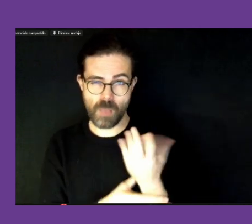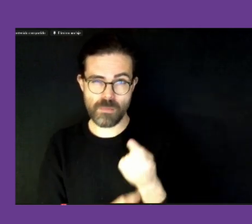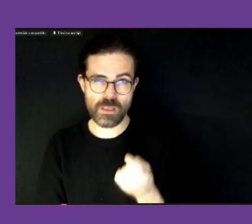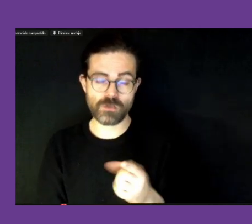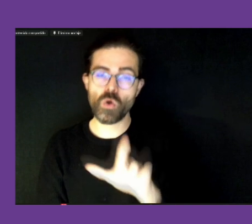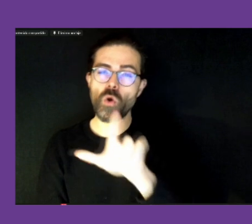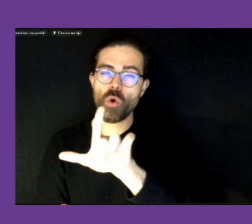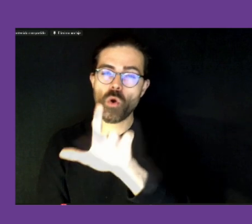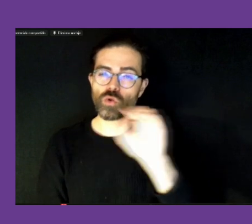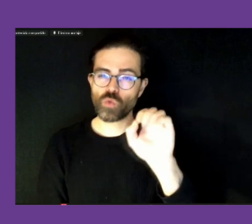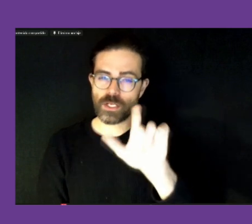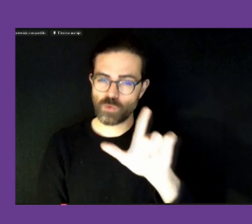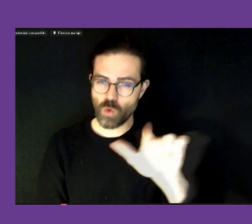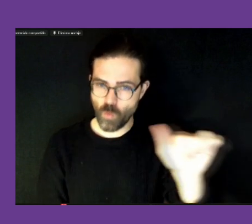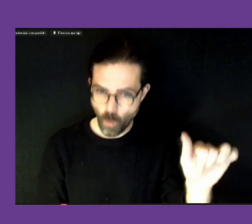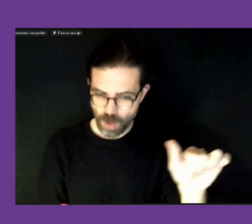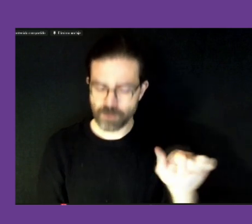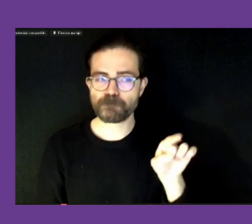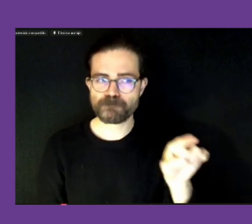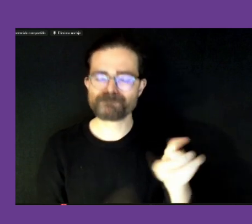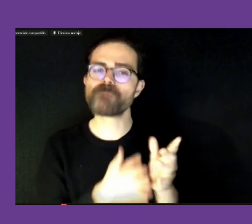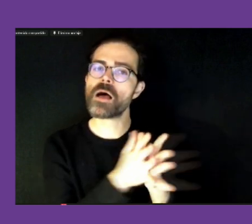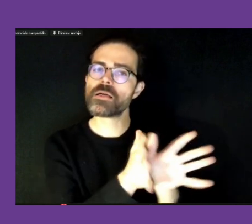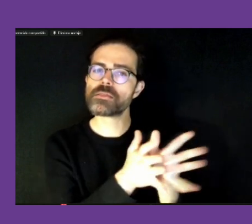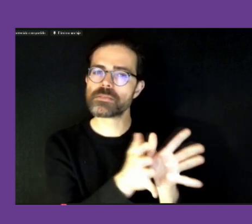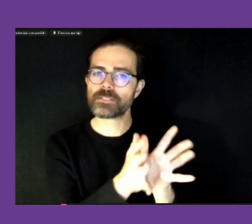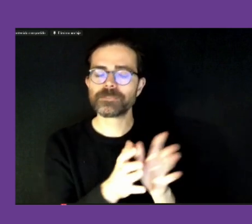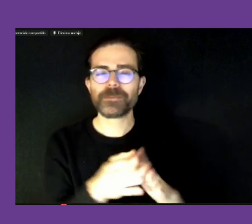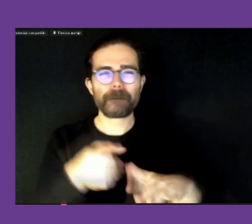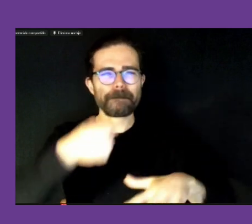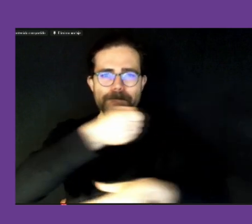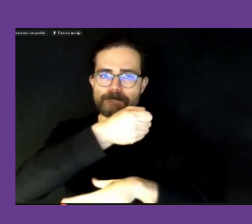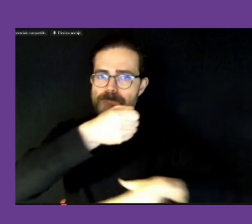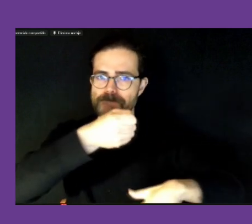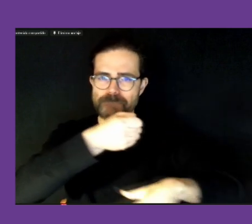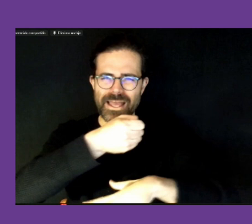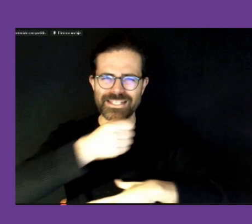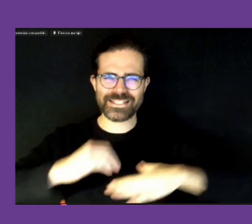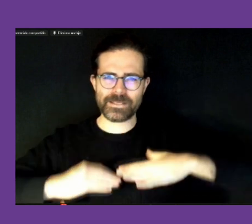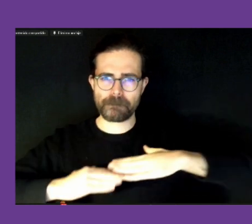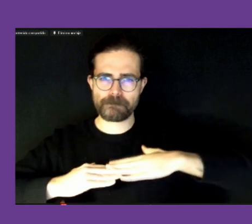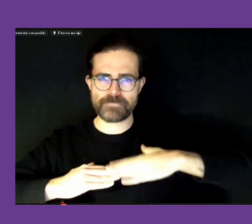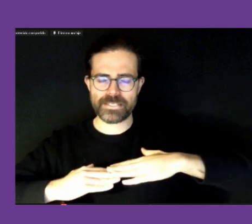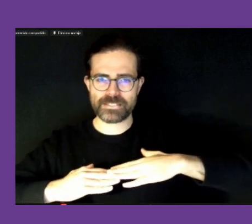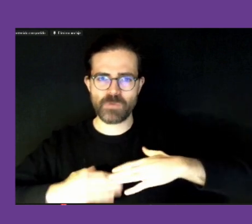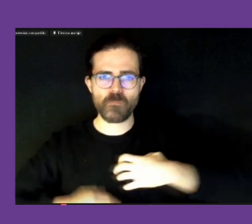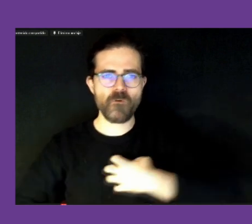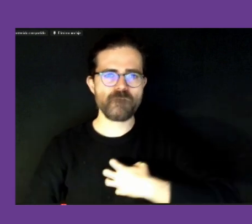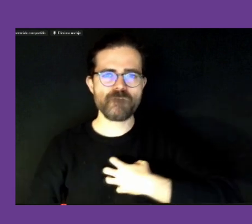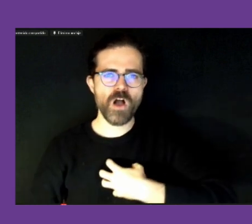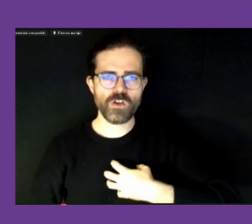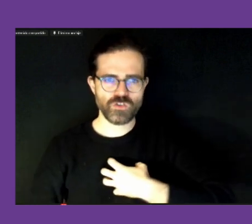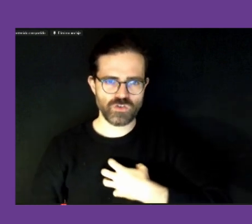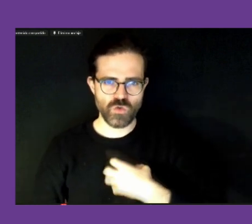was described the basic minimum functional requirements and recommendations. So the key is that they were